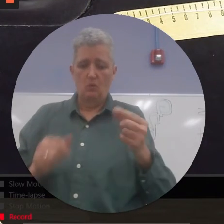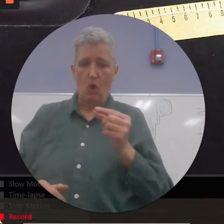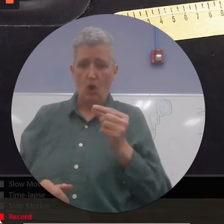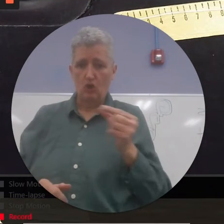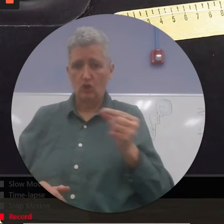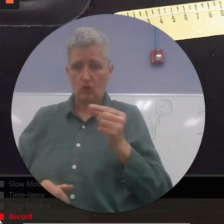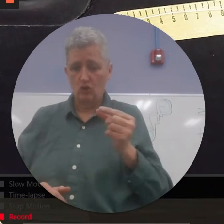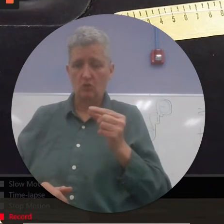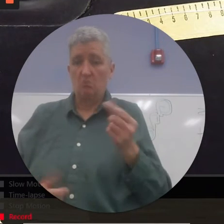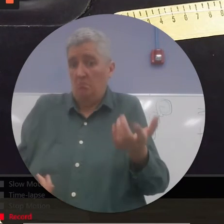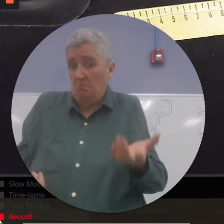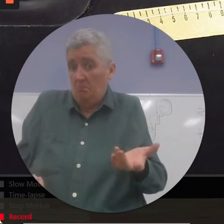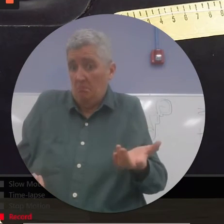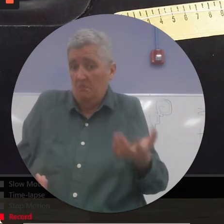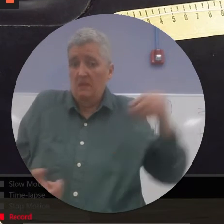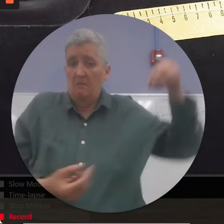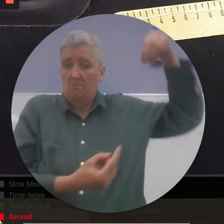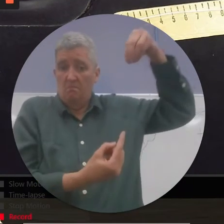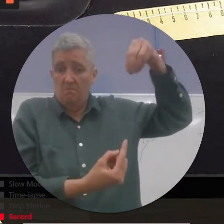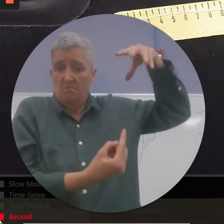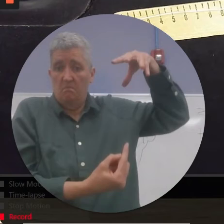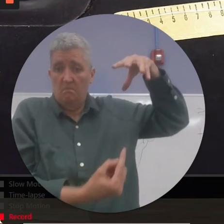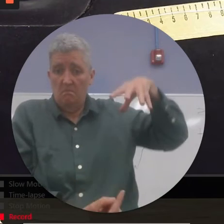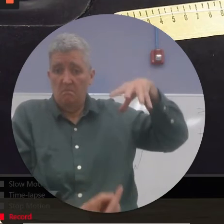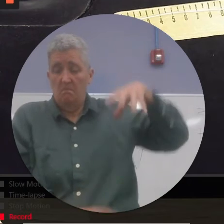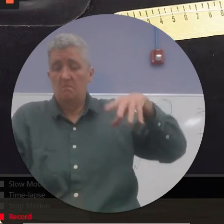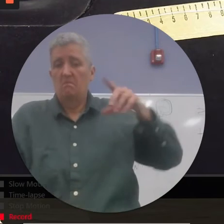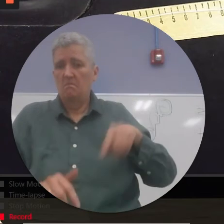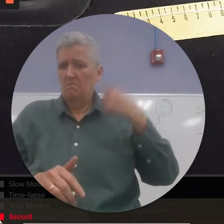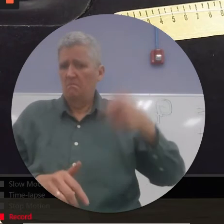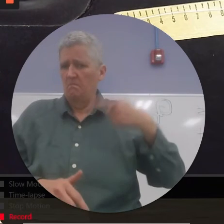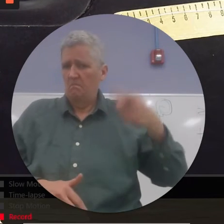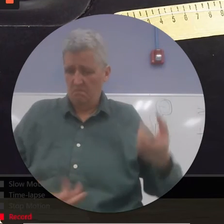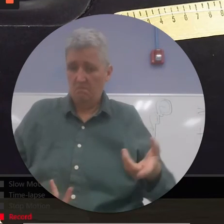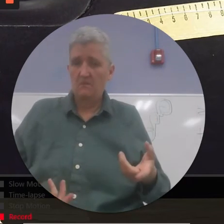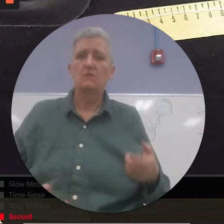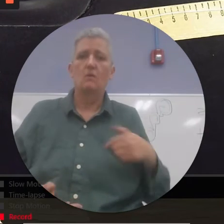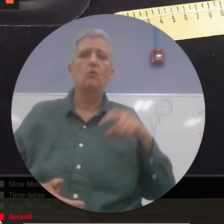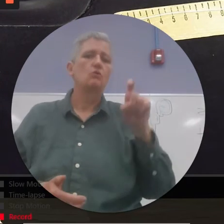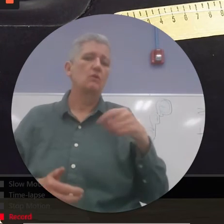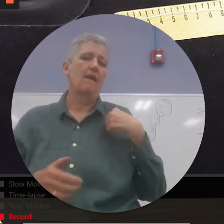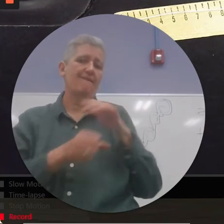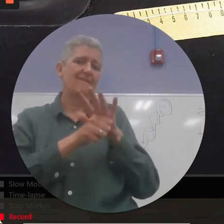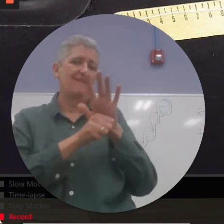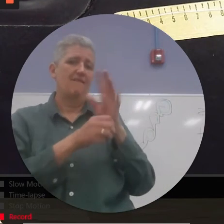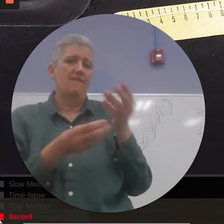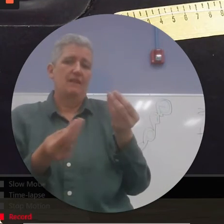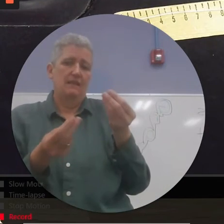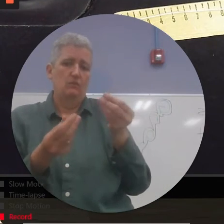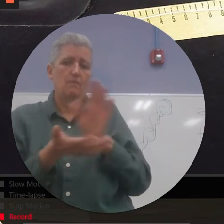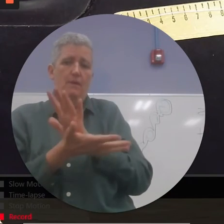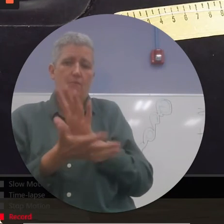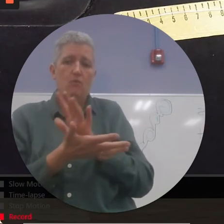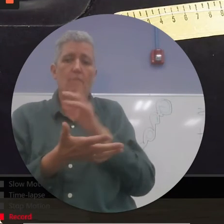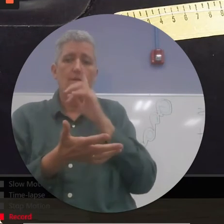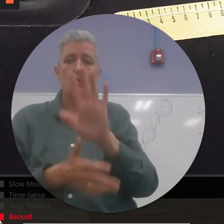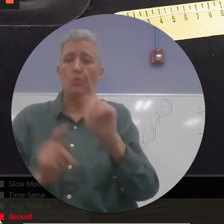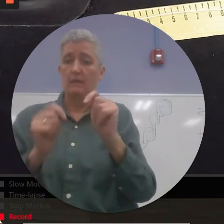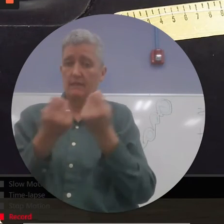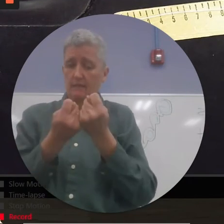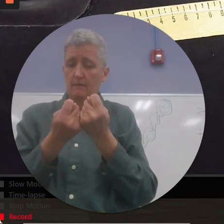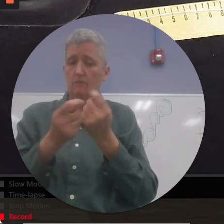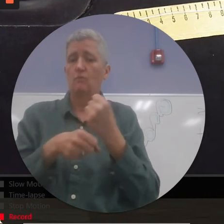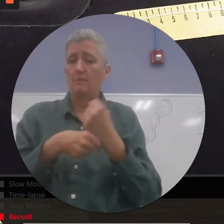washers and see how it does. So you want to make